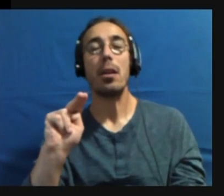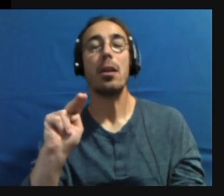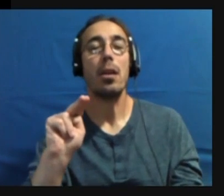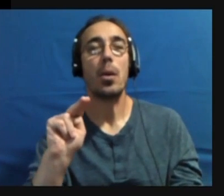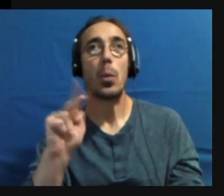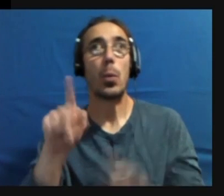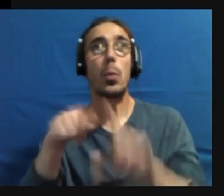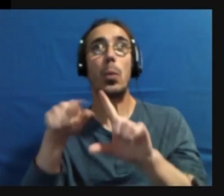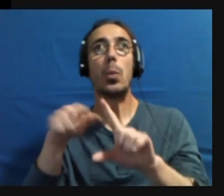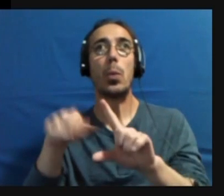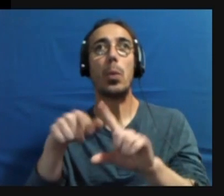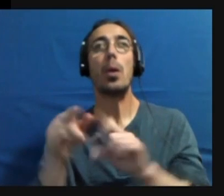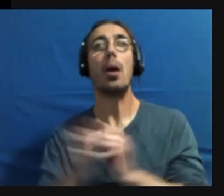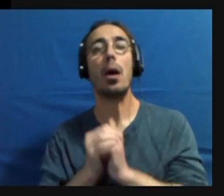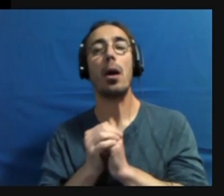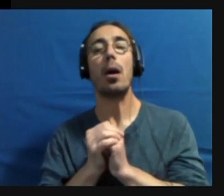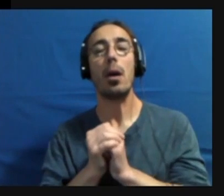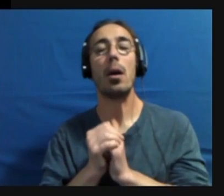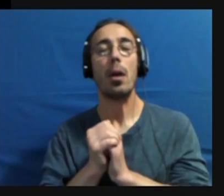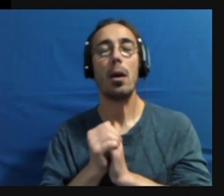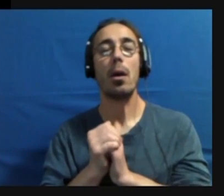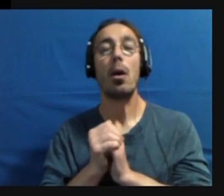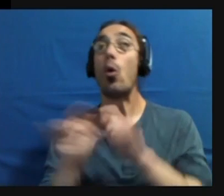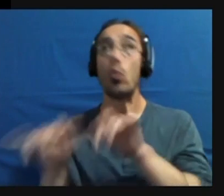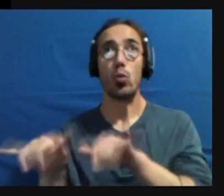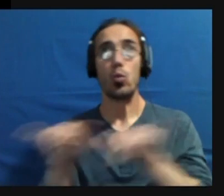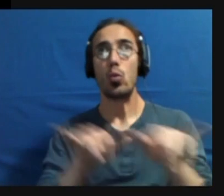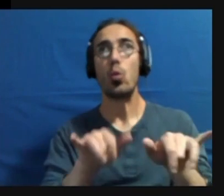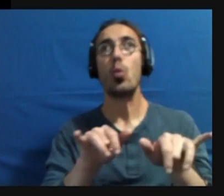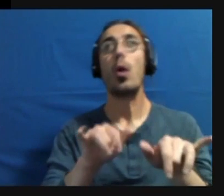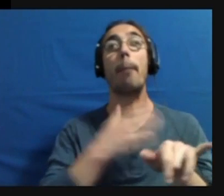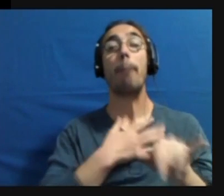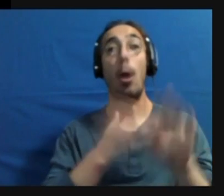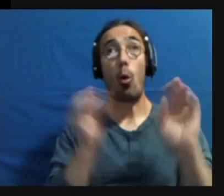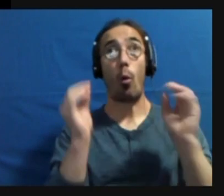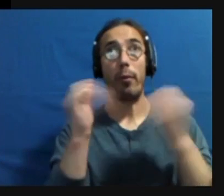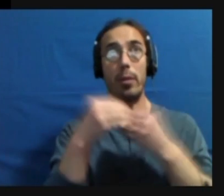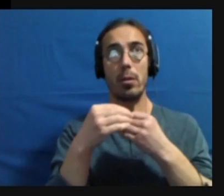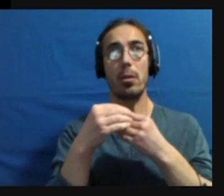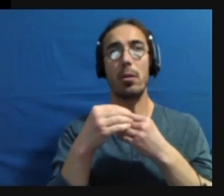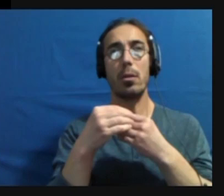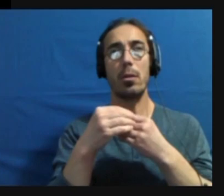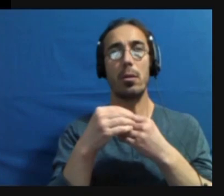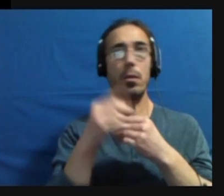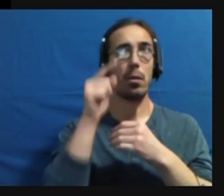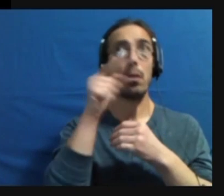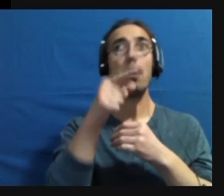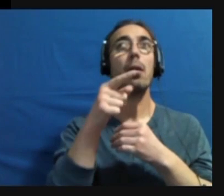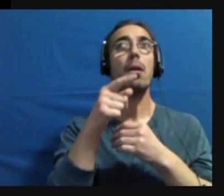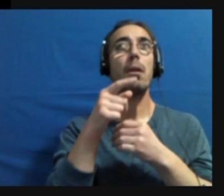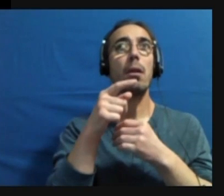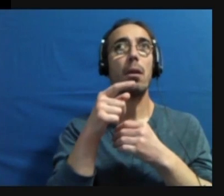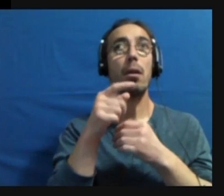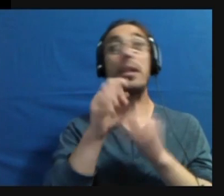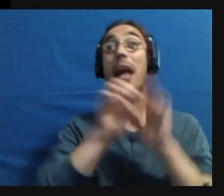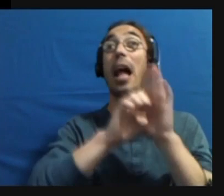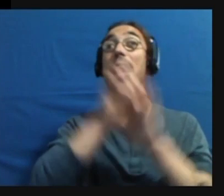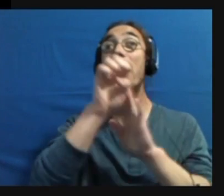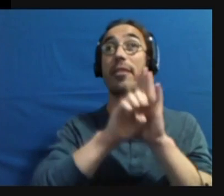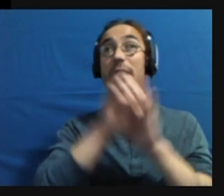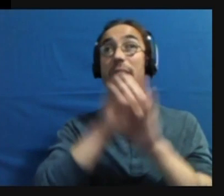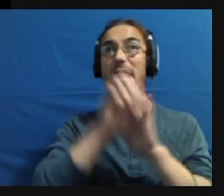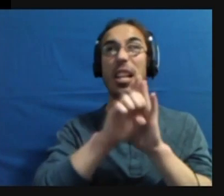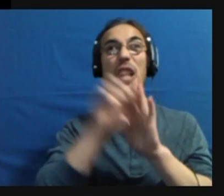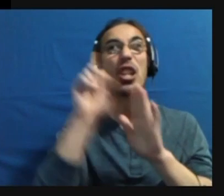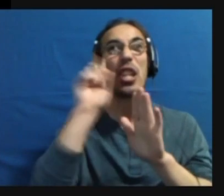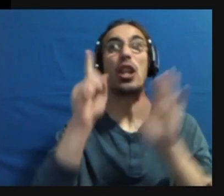There's also in my office, just down a little bit, is the elevator, and it